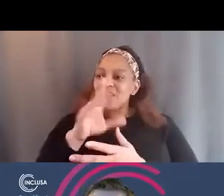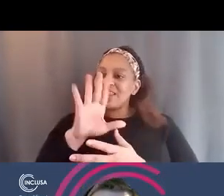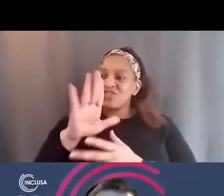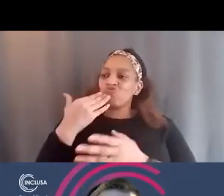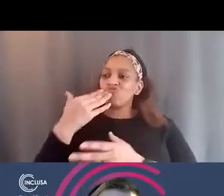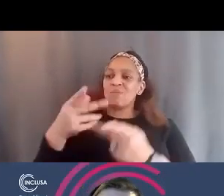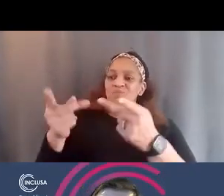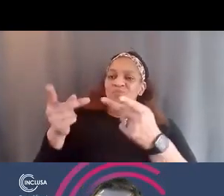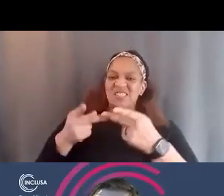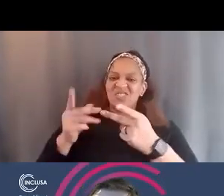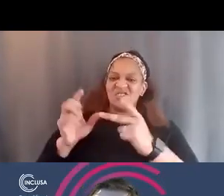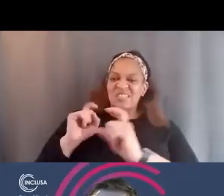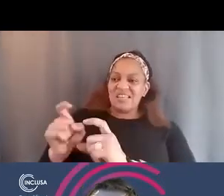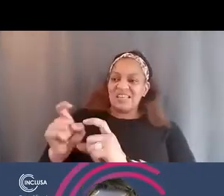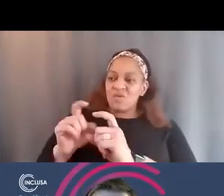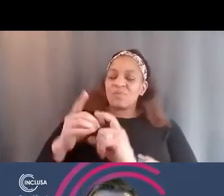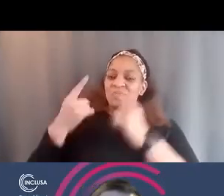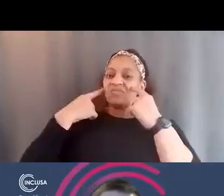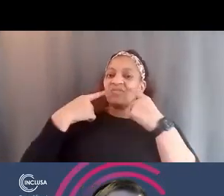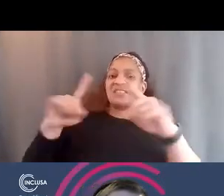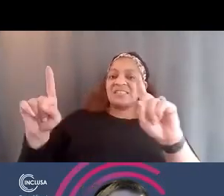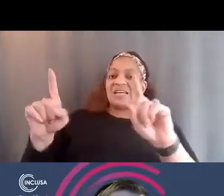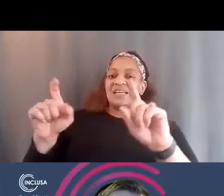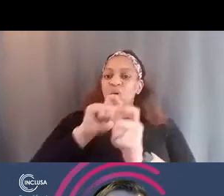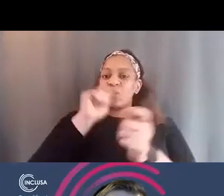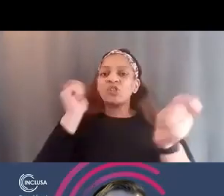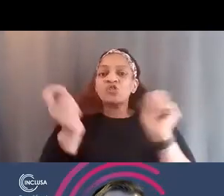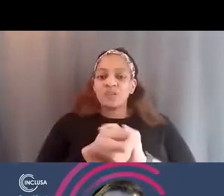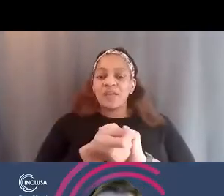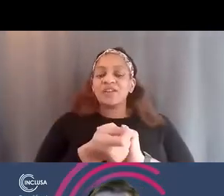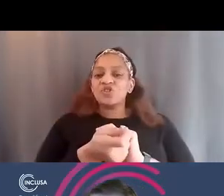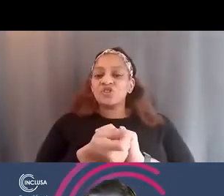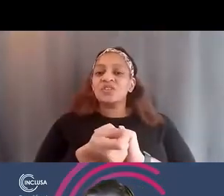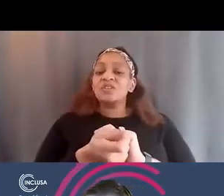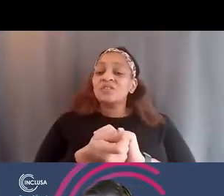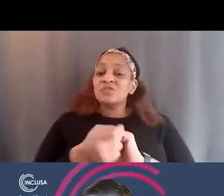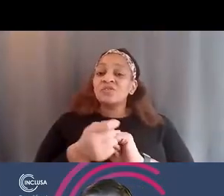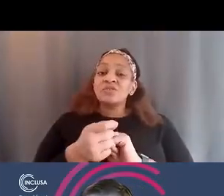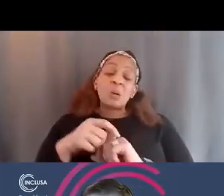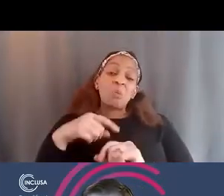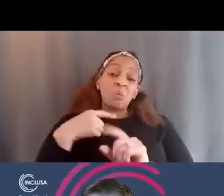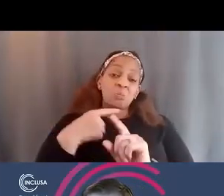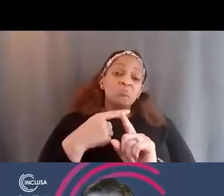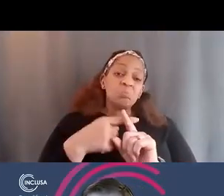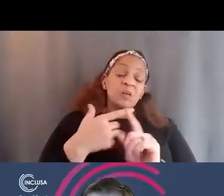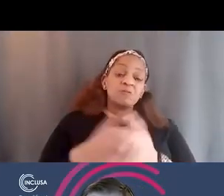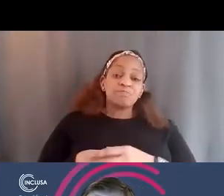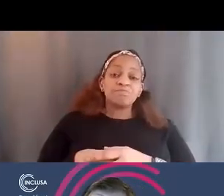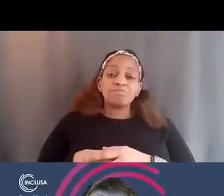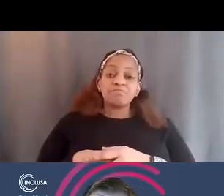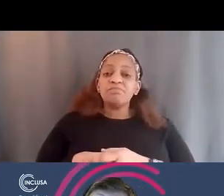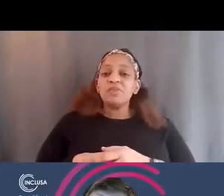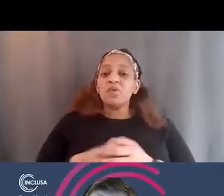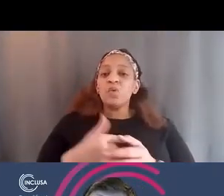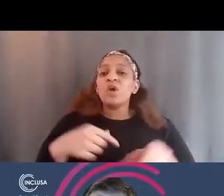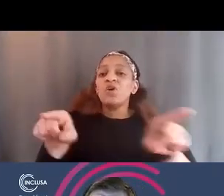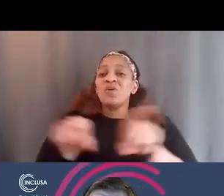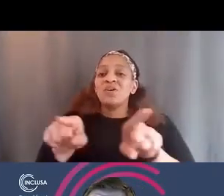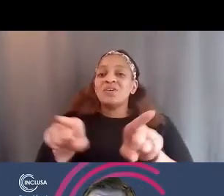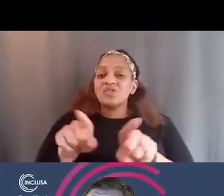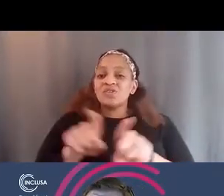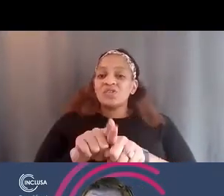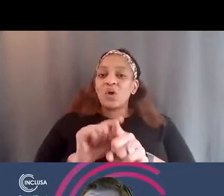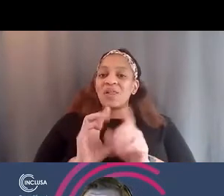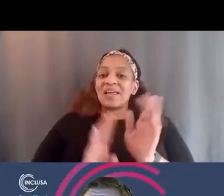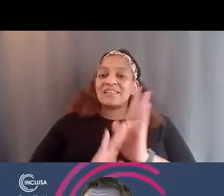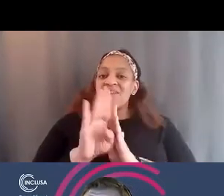be successful once we made this switch. We've also built some outlier processes, and they're